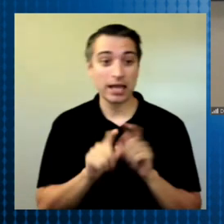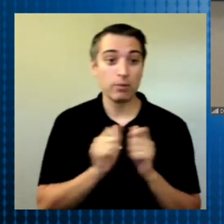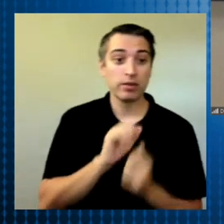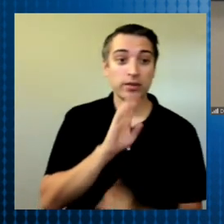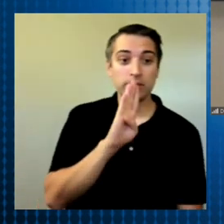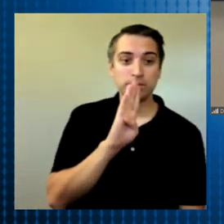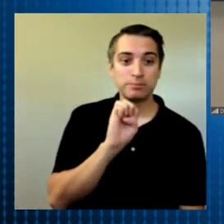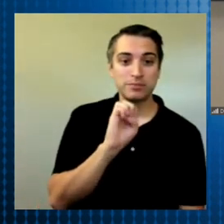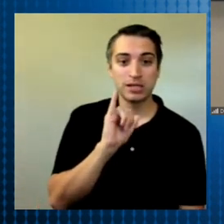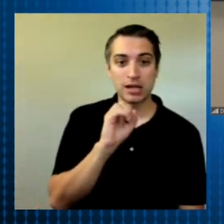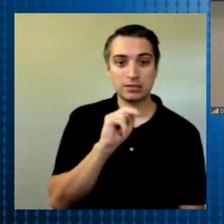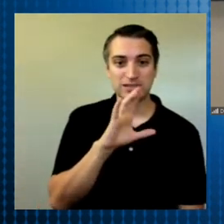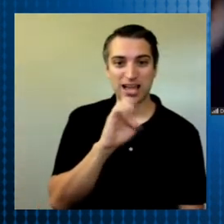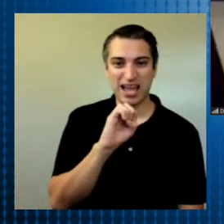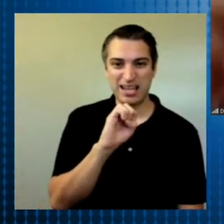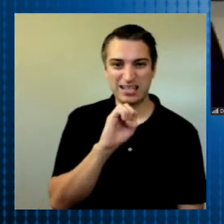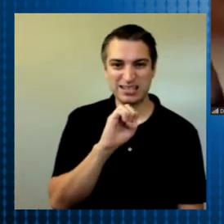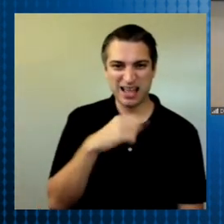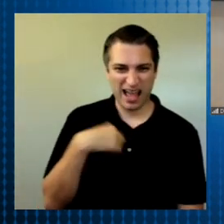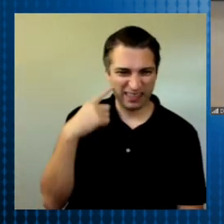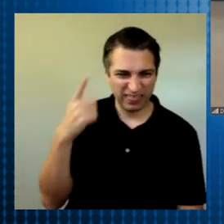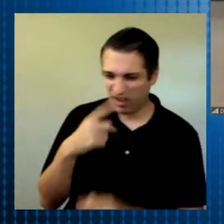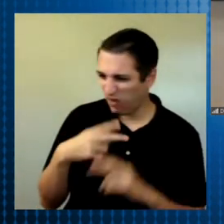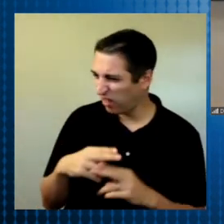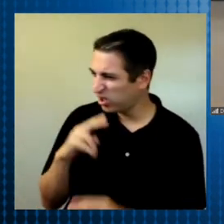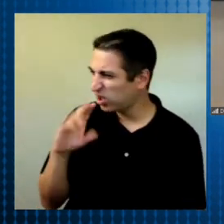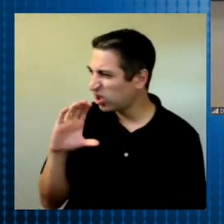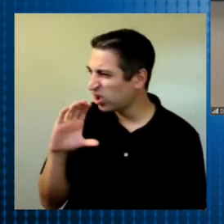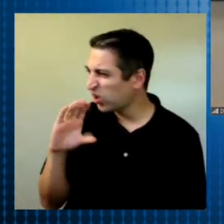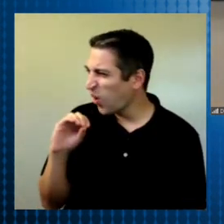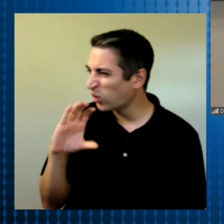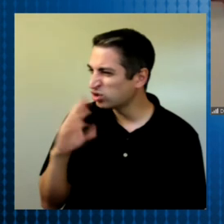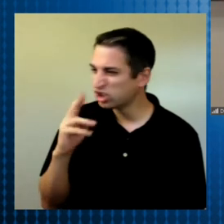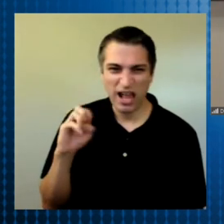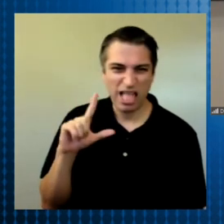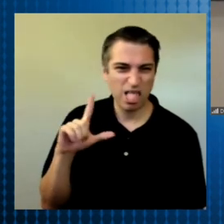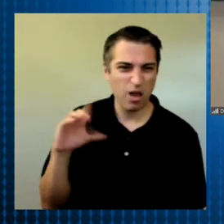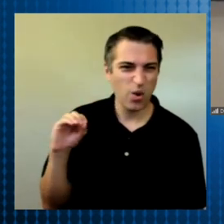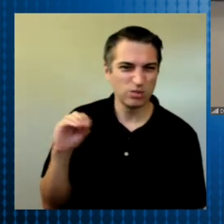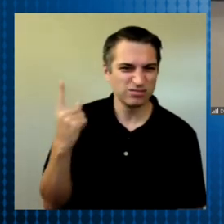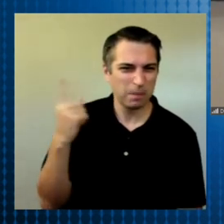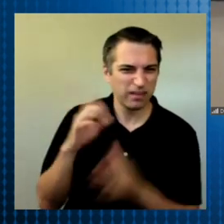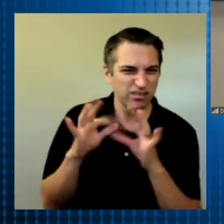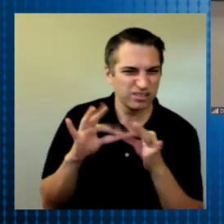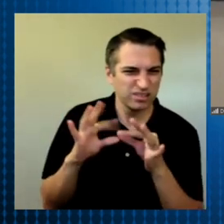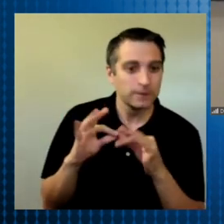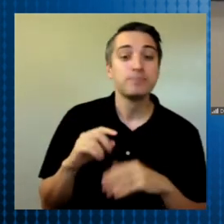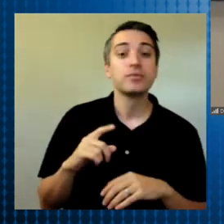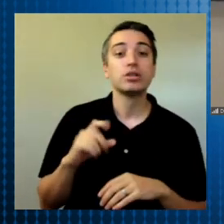concert. I think they call it Coachella or something like that. You know what that sister did? She said, hey, y'all, listen, let's make this